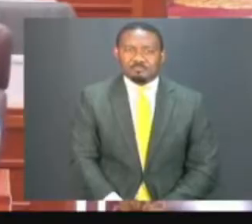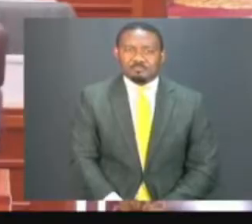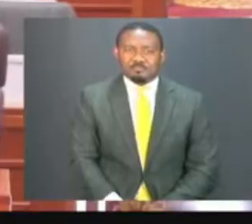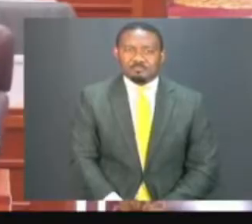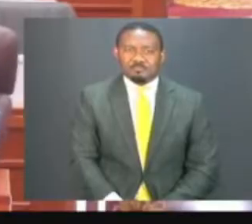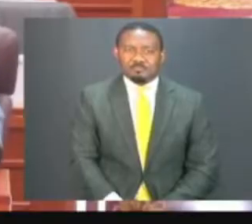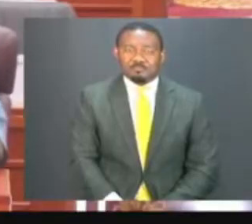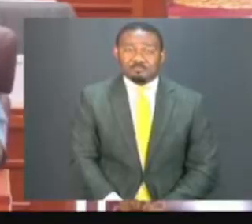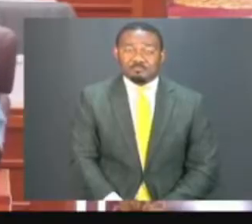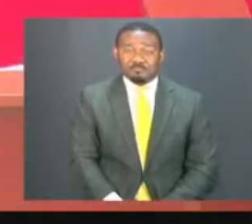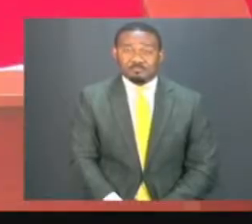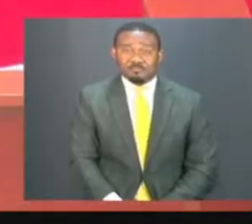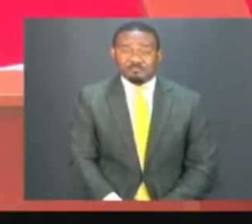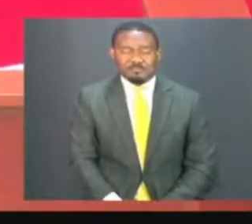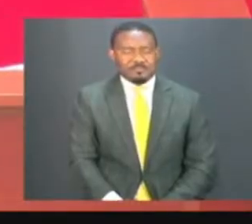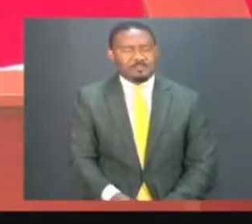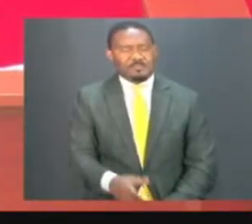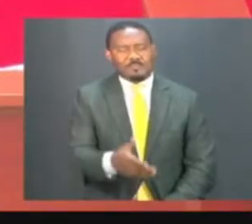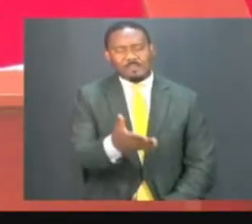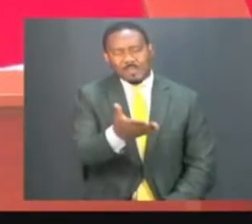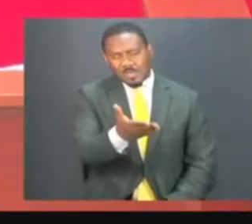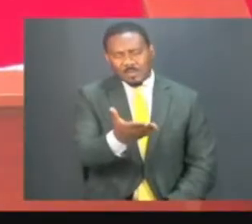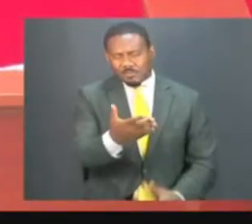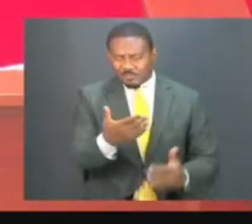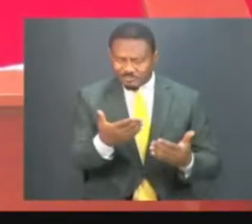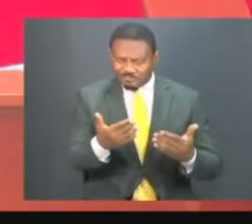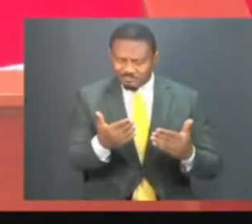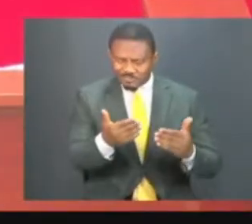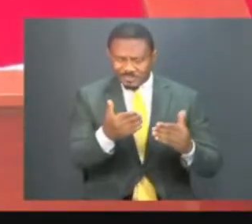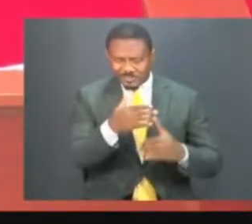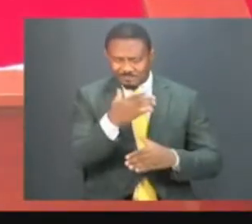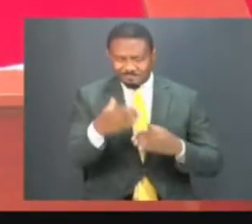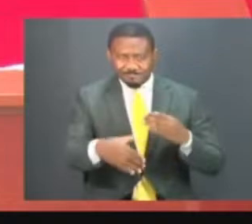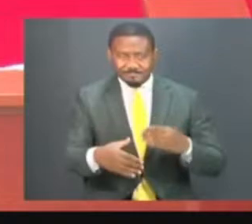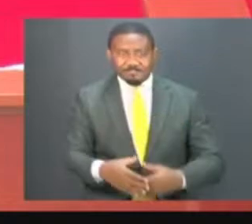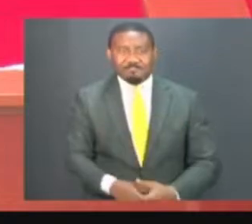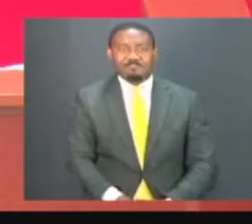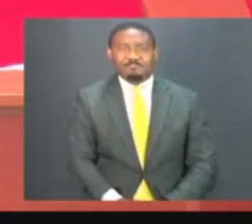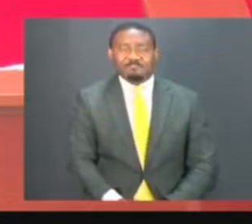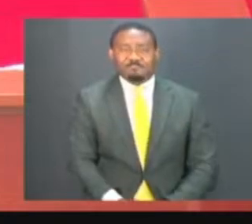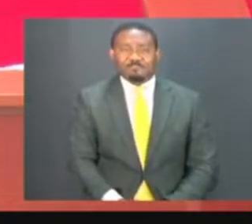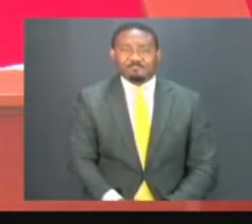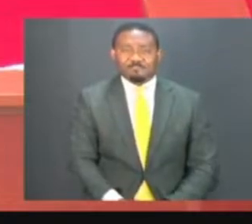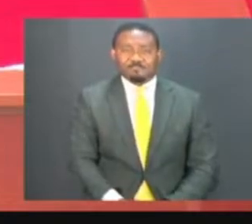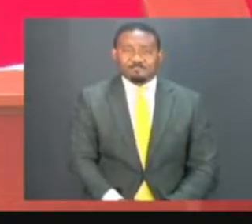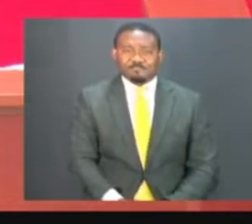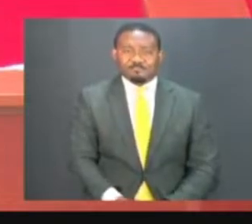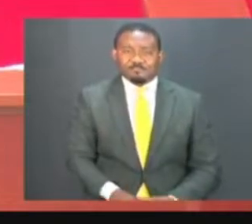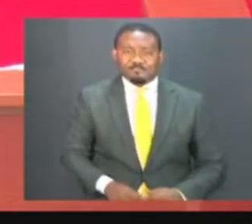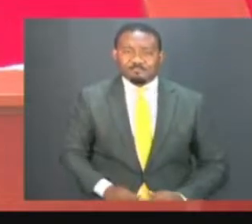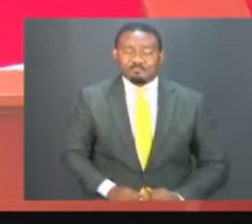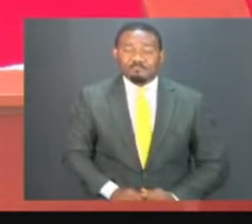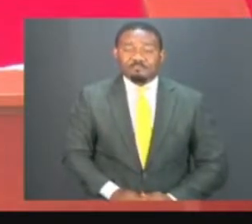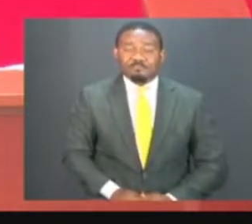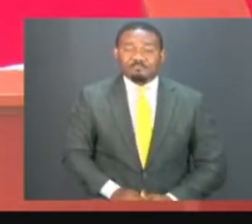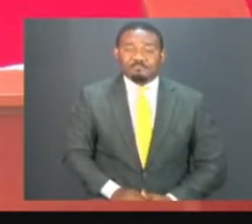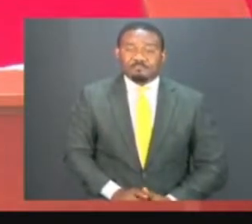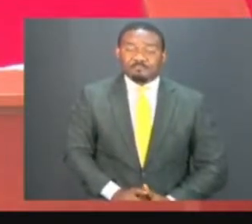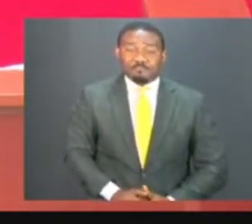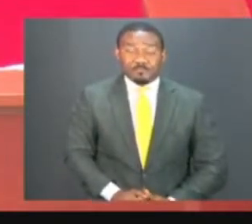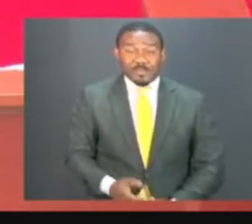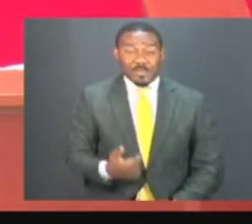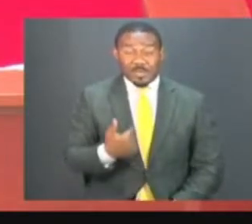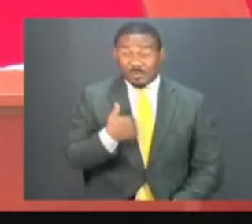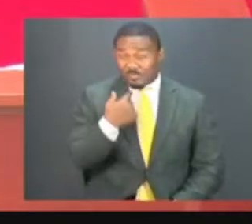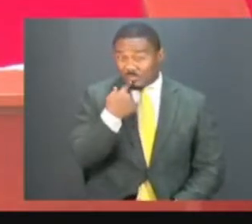Yes, majority leader, please conclude. Yes, let me hear Mr. Speaker, the second deputy speaker. I was going to say that